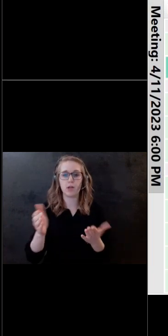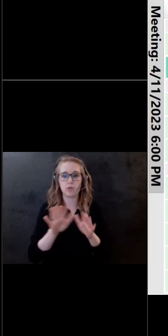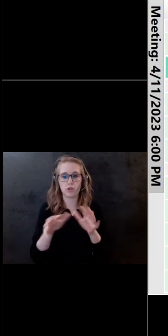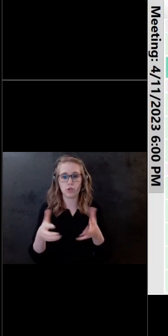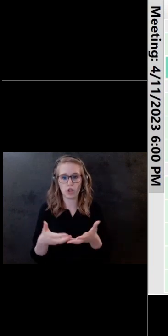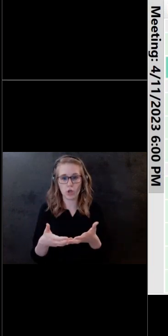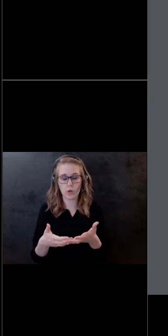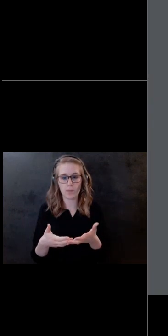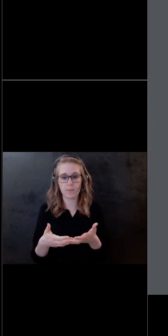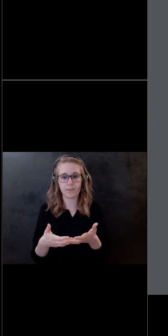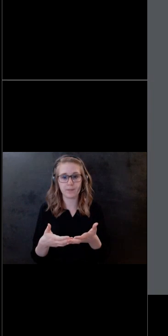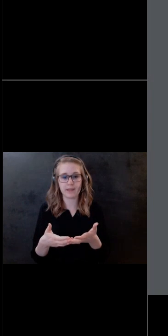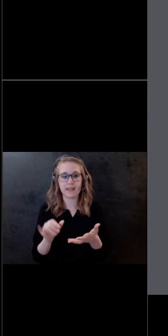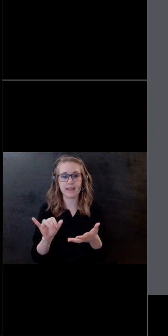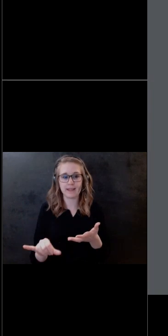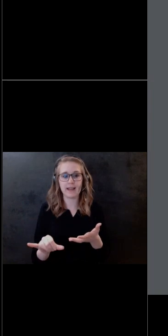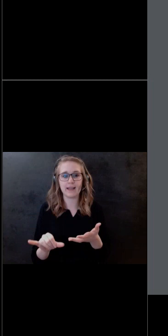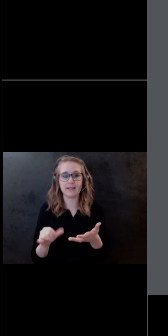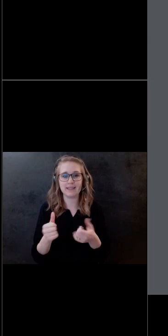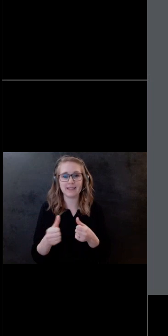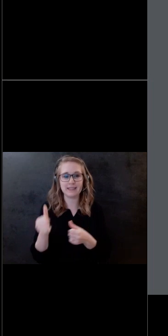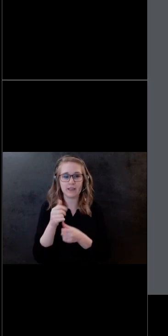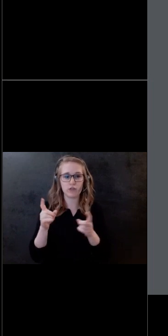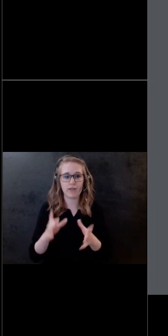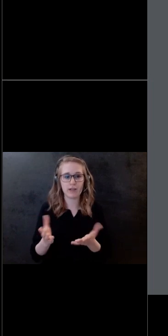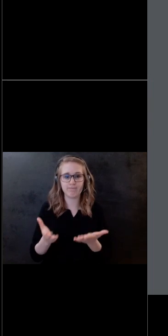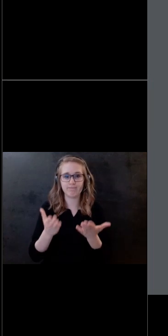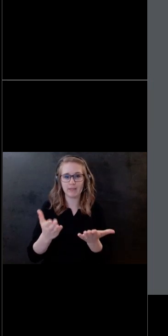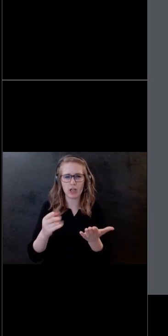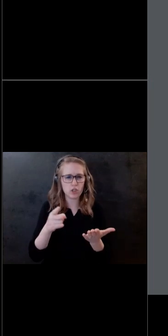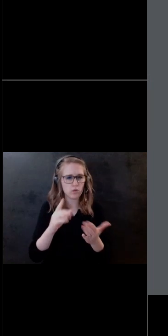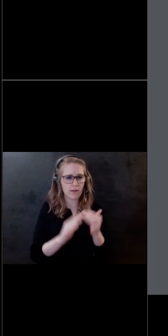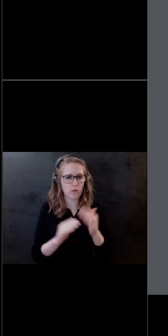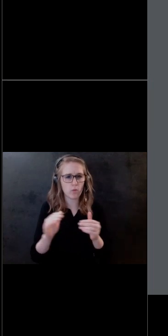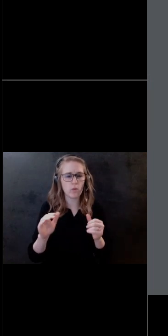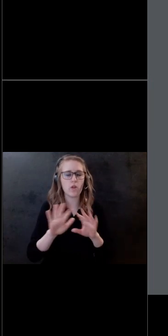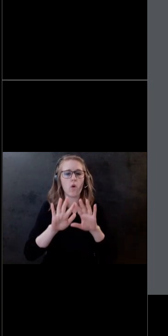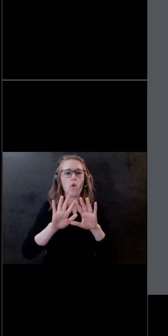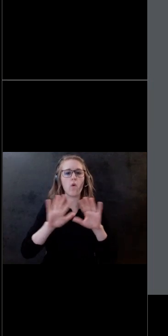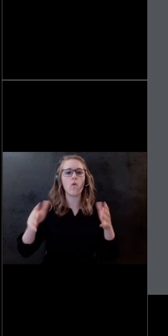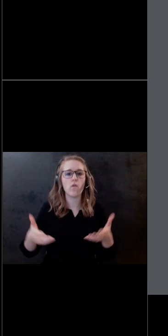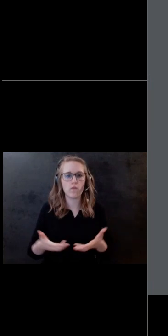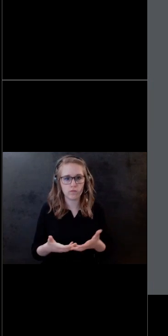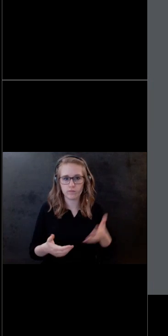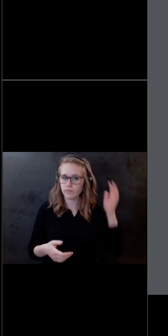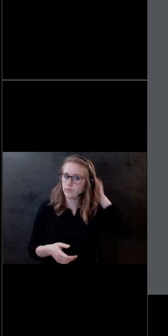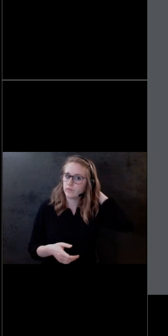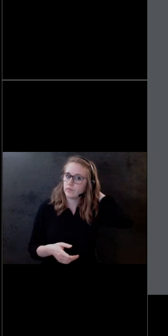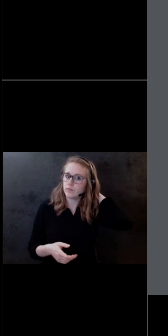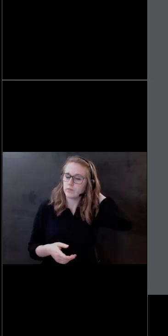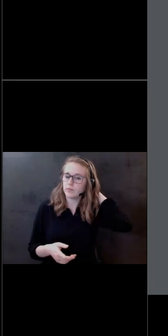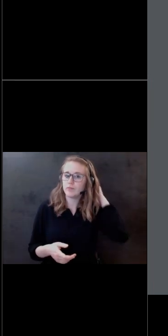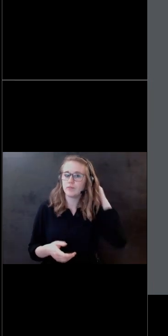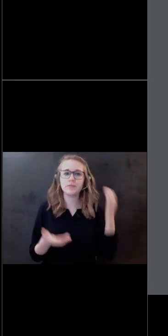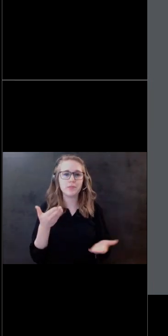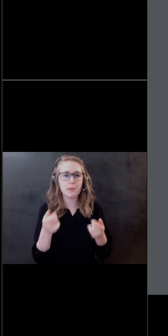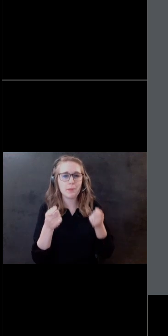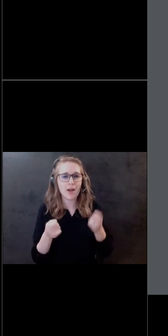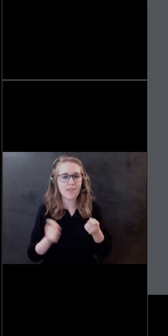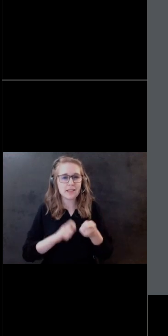our executive director has put forward, are you comfortable with the overall scope? You know, we may modify specific tasks down the road,